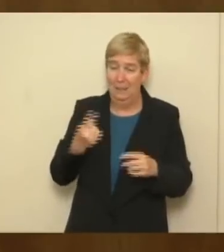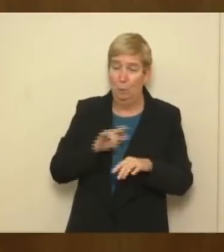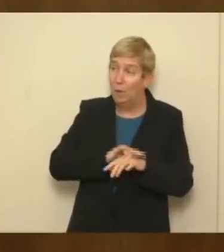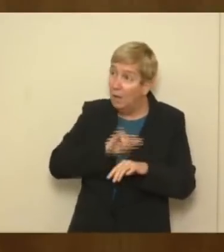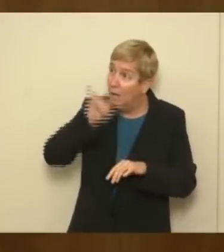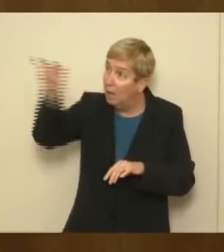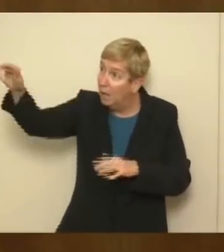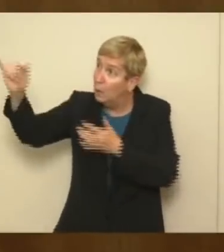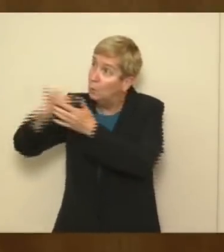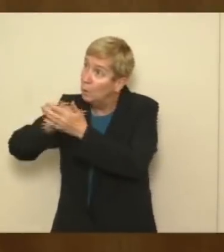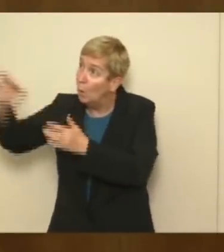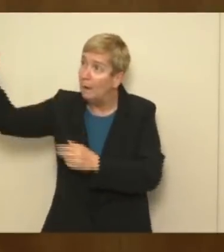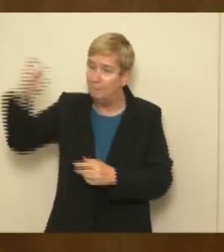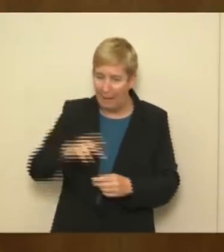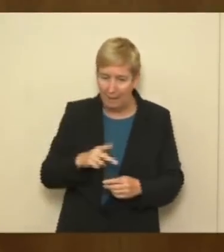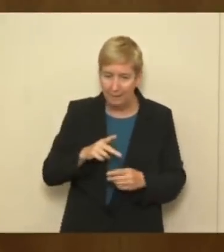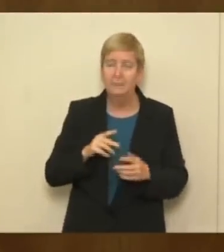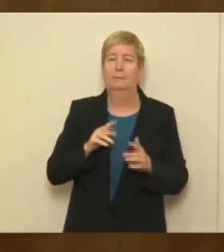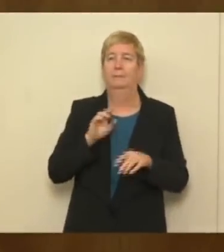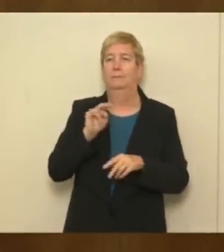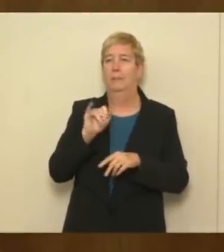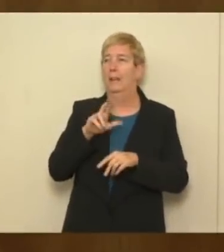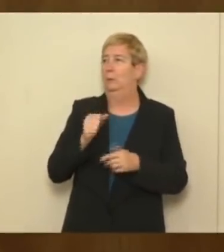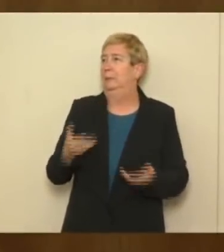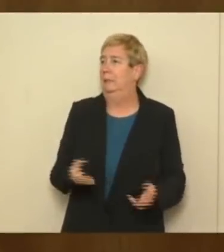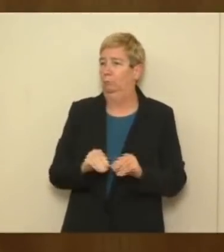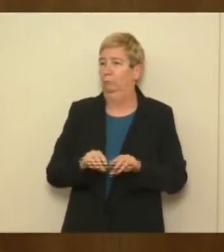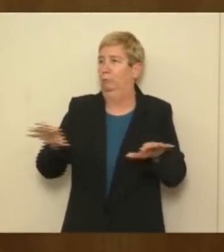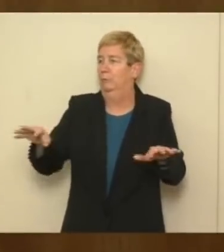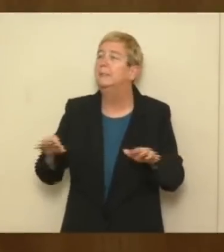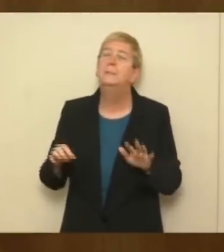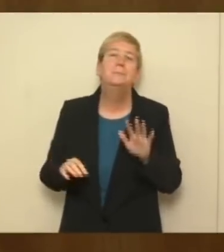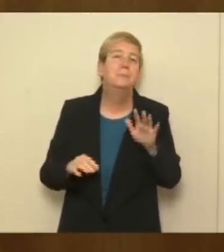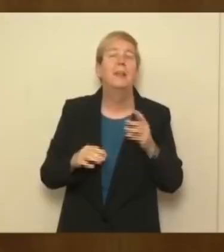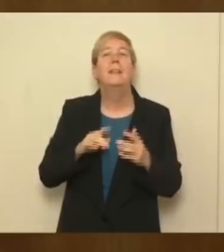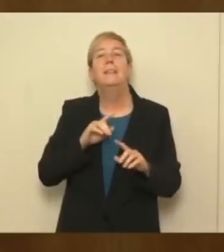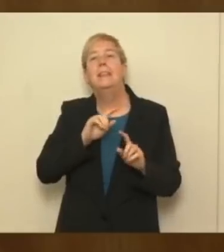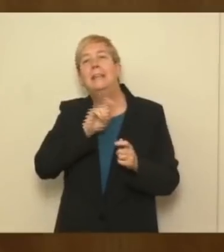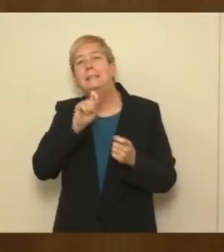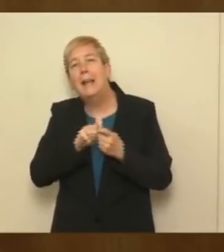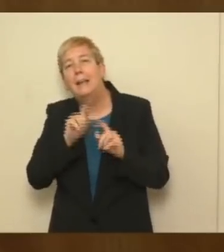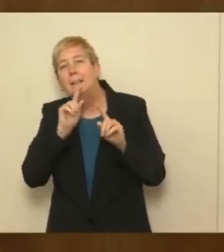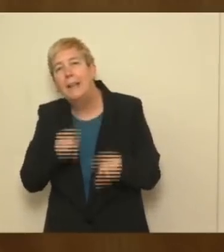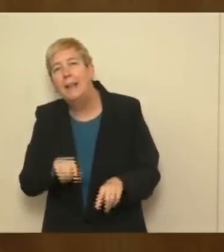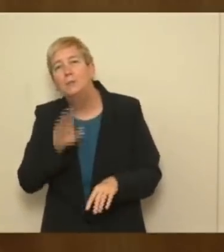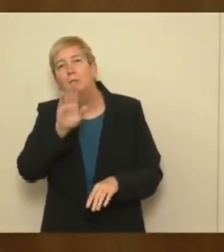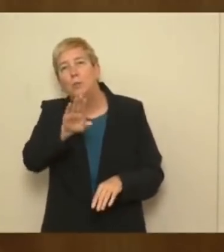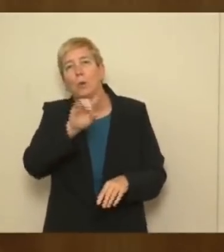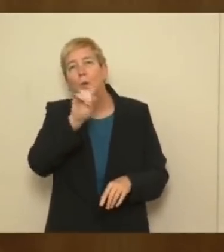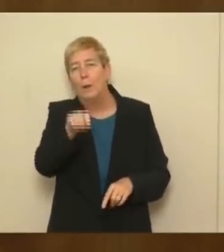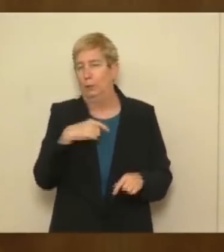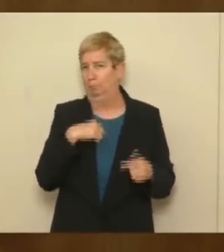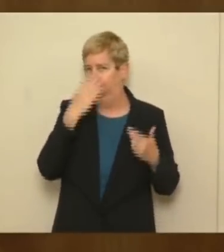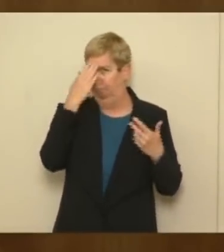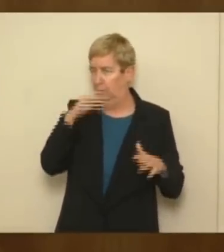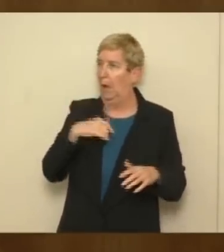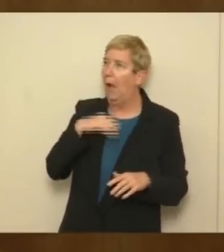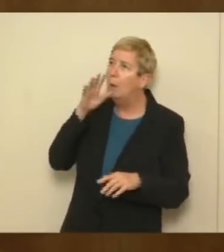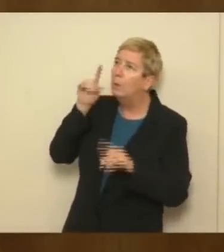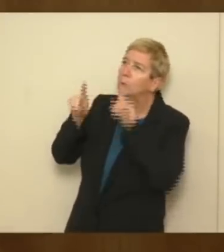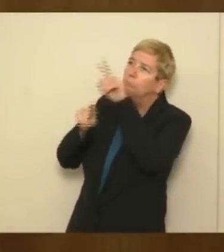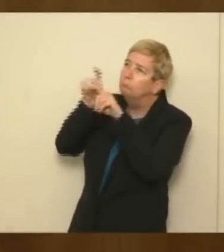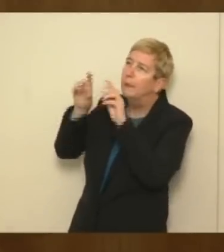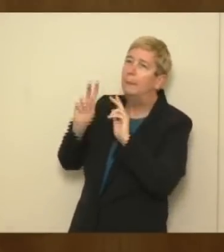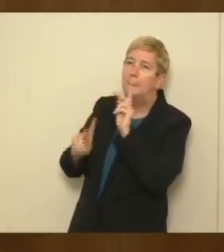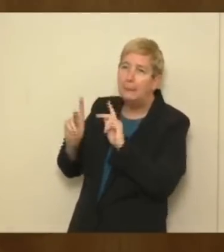the virus. And so I'm going to have to, I don't know the answer to the question. I can query our epidemiology colleagues. I already